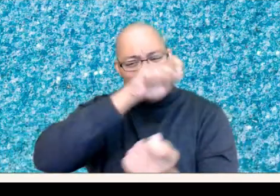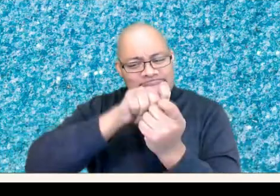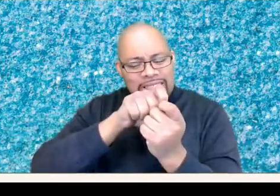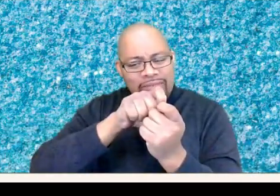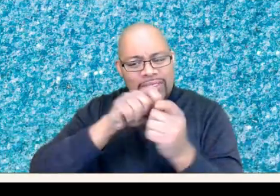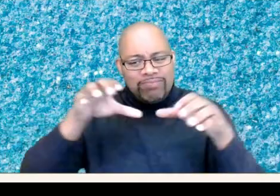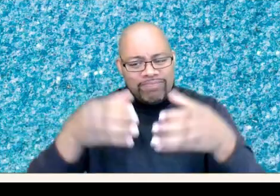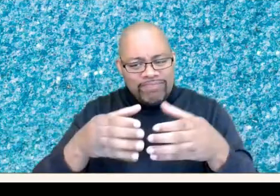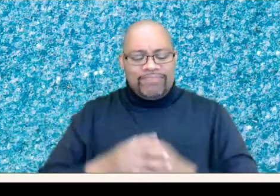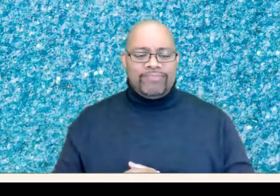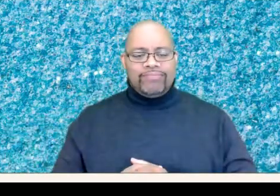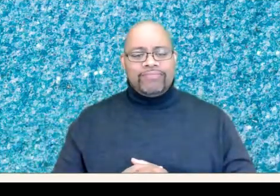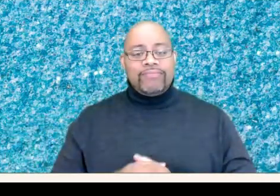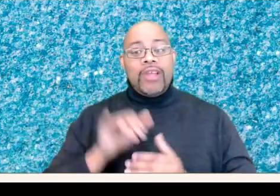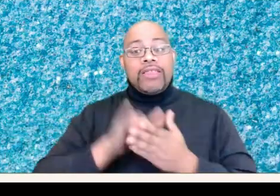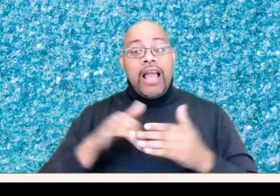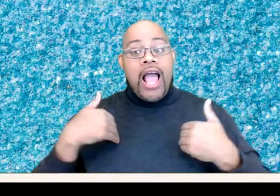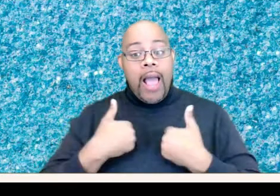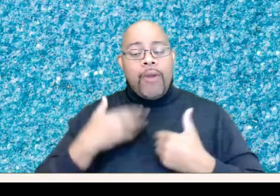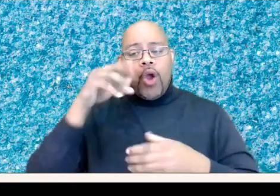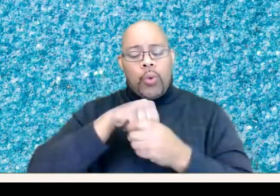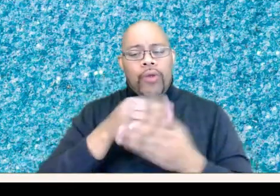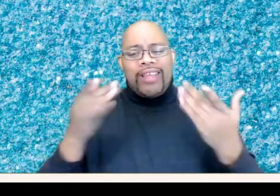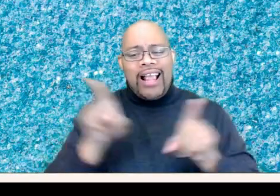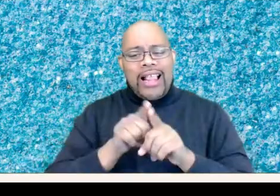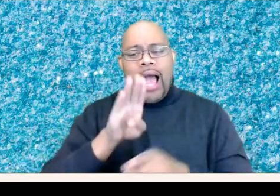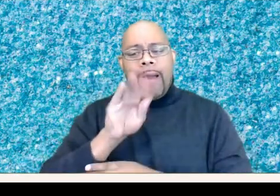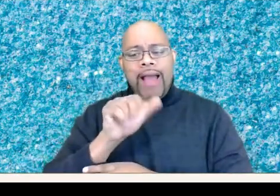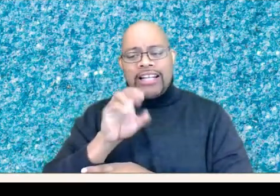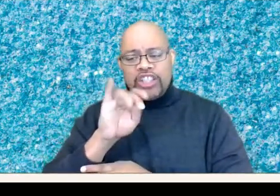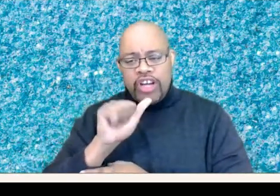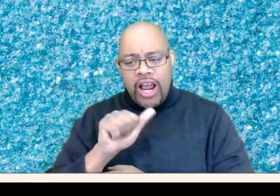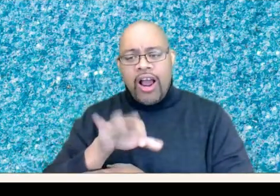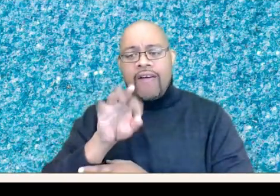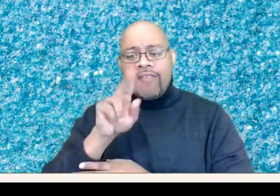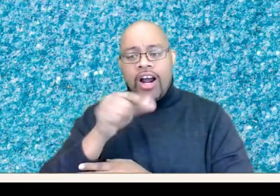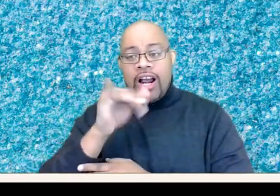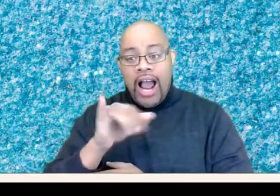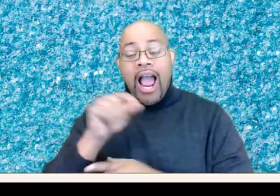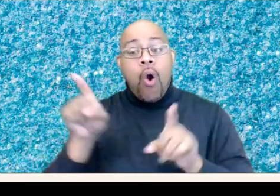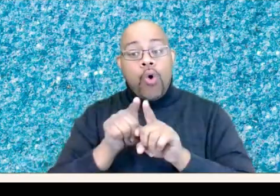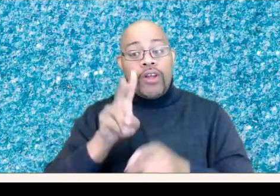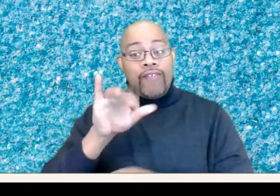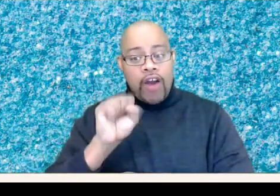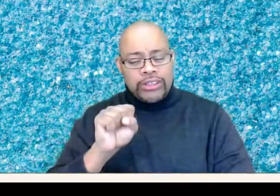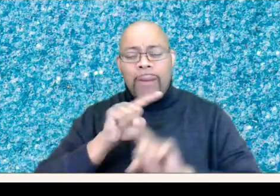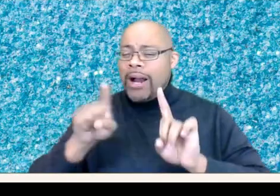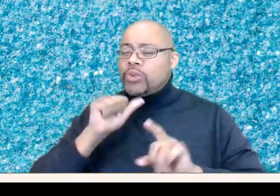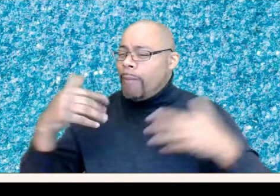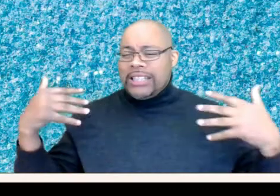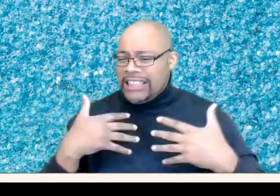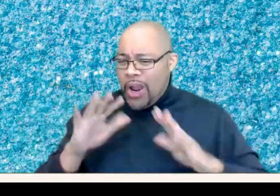habitat. These microorganisms include things like bacteria, fungi, and yes, even viruses, but don't be too